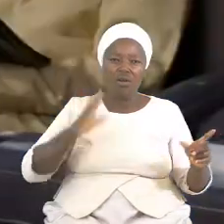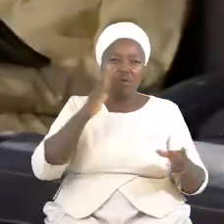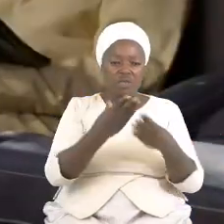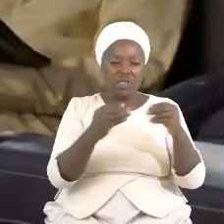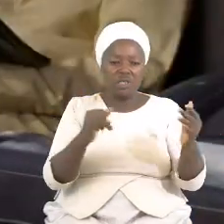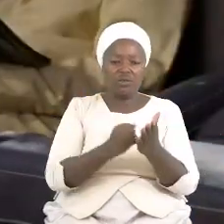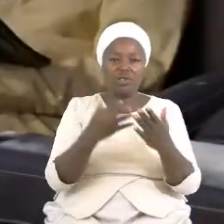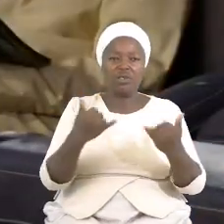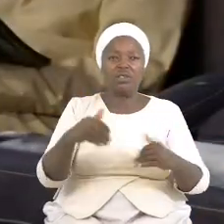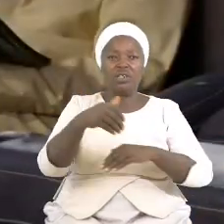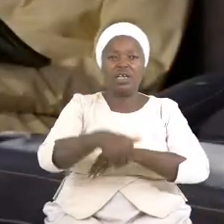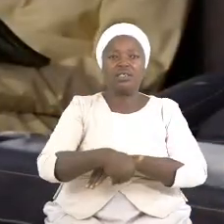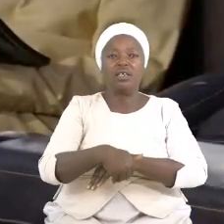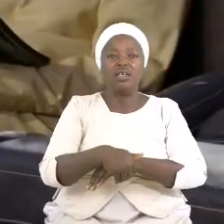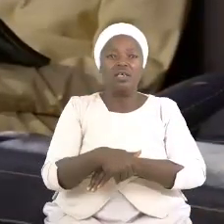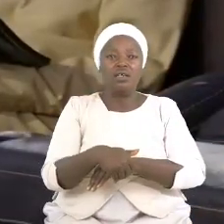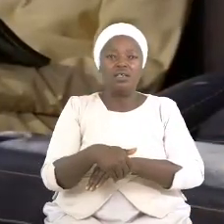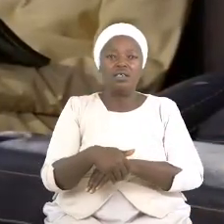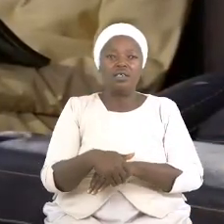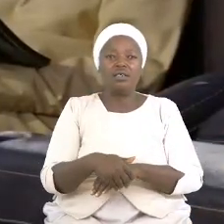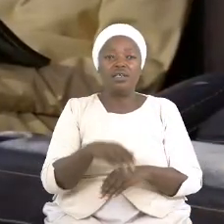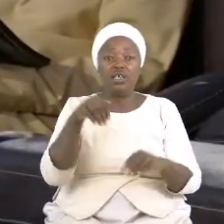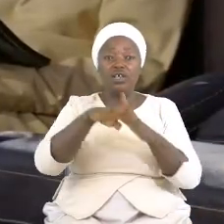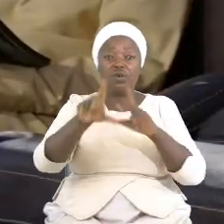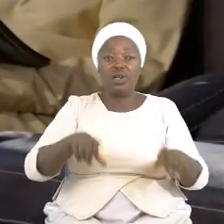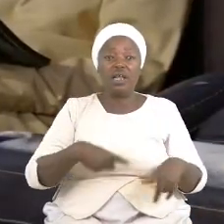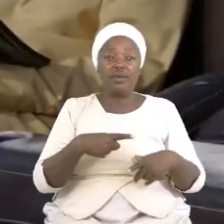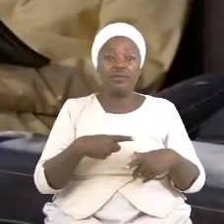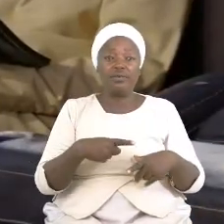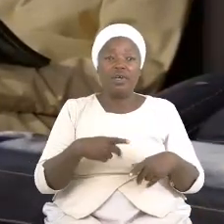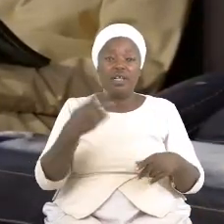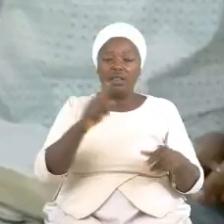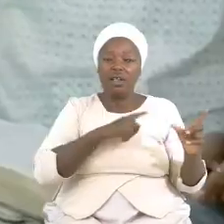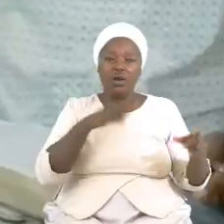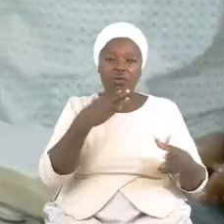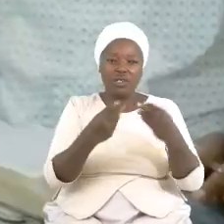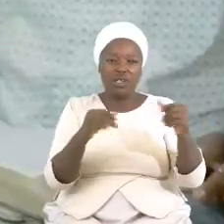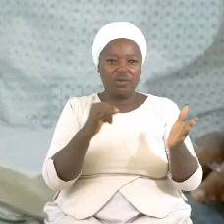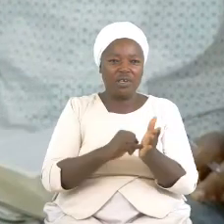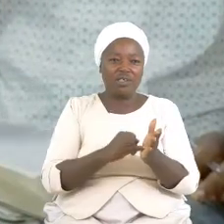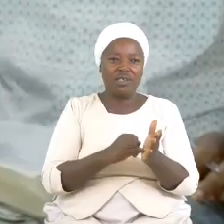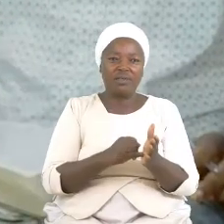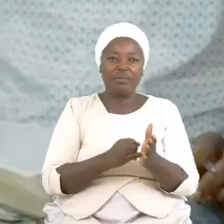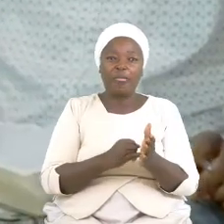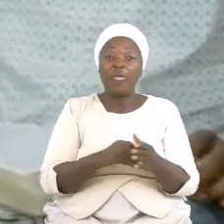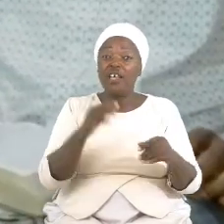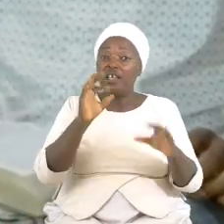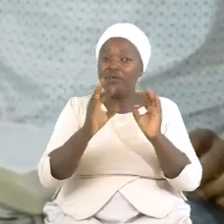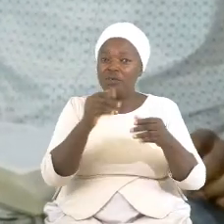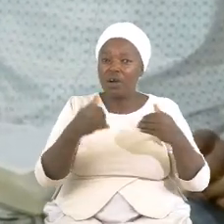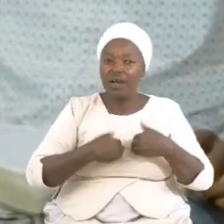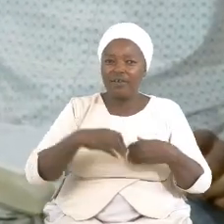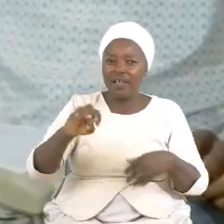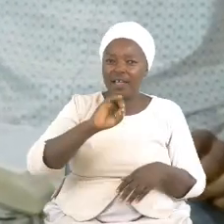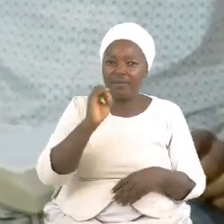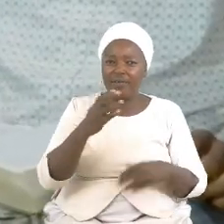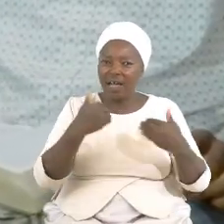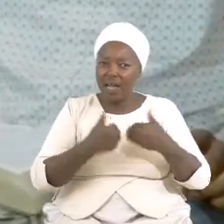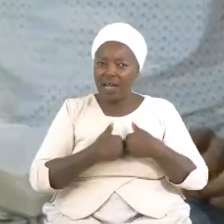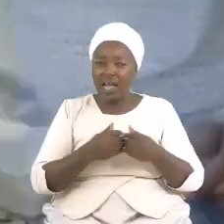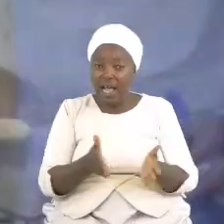tonight. In your life, the Lord will settle it. If you have ever asked any question,